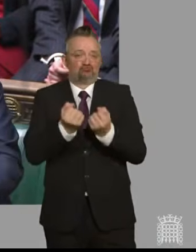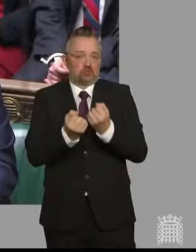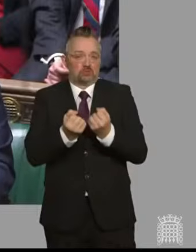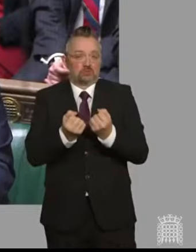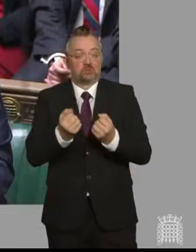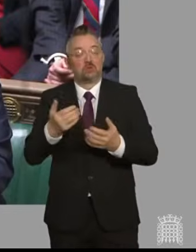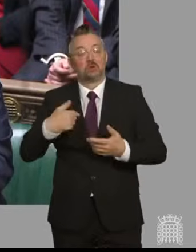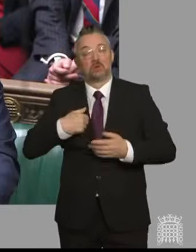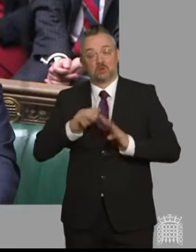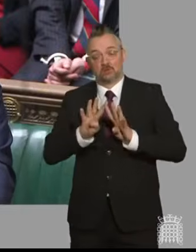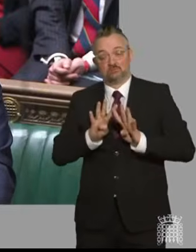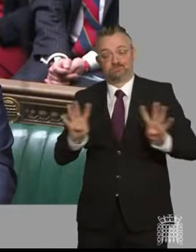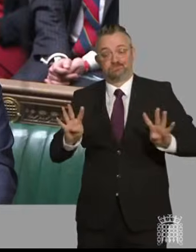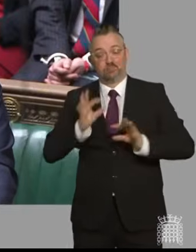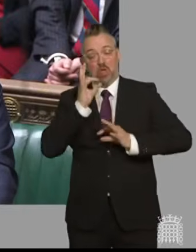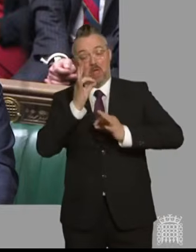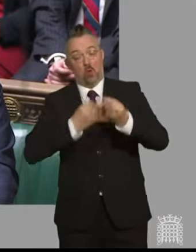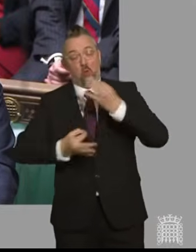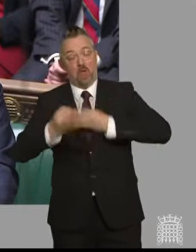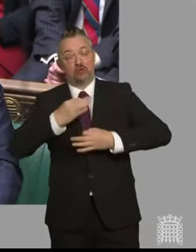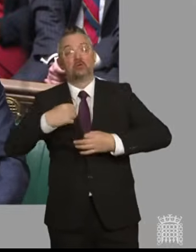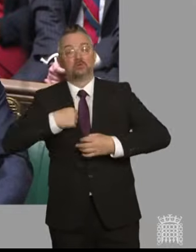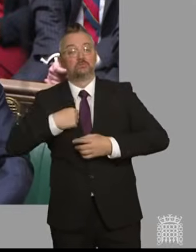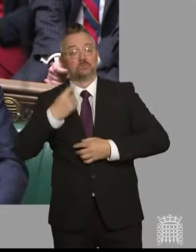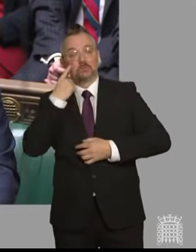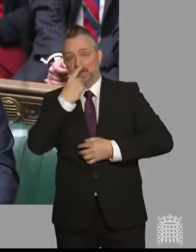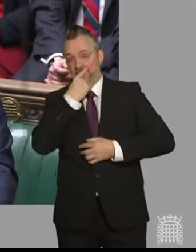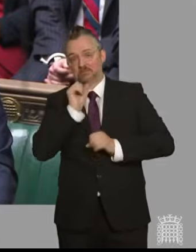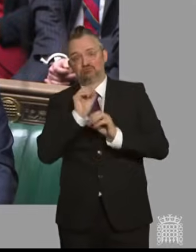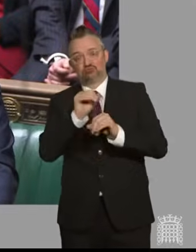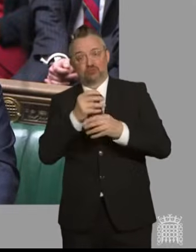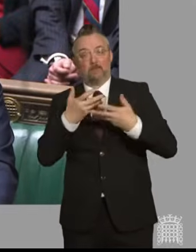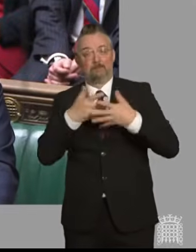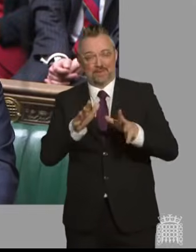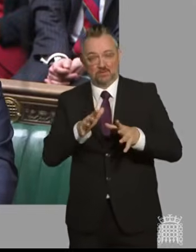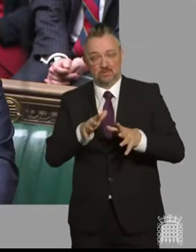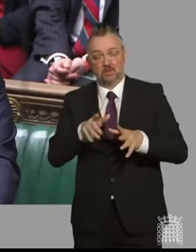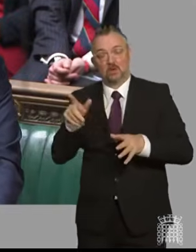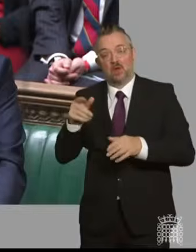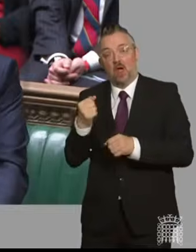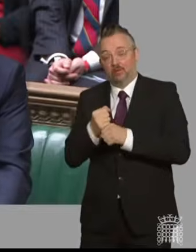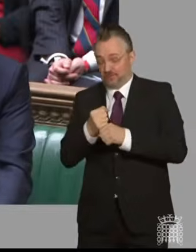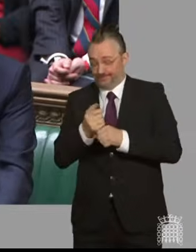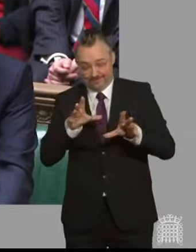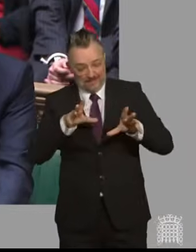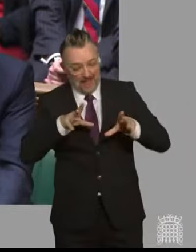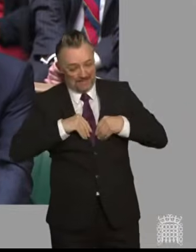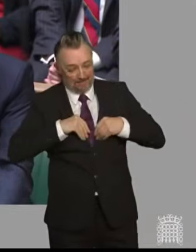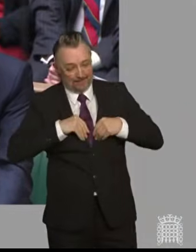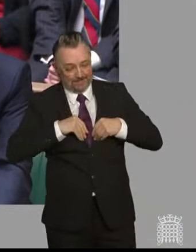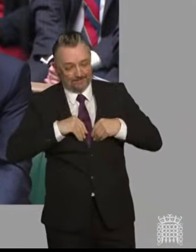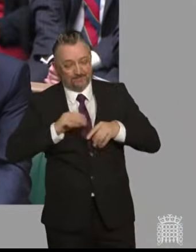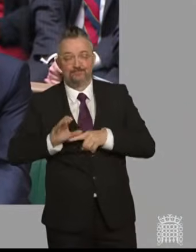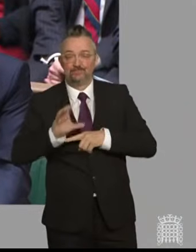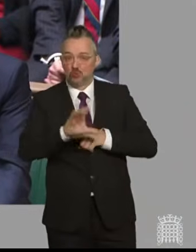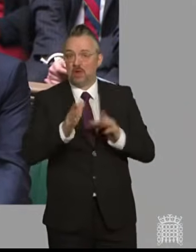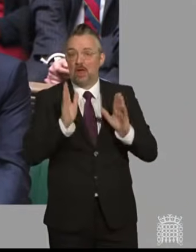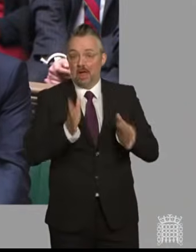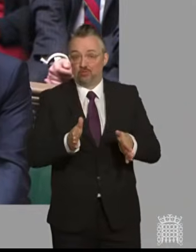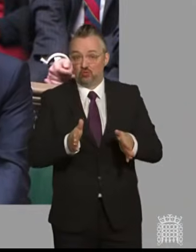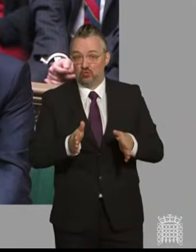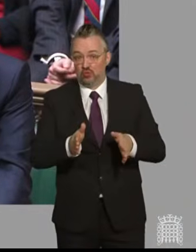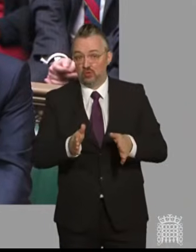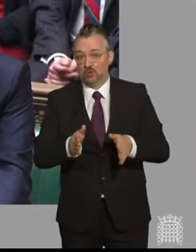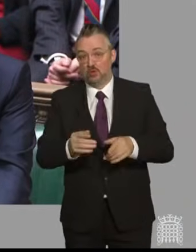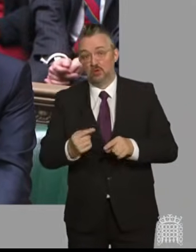has accepted the moral case for compensation, and which is why on Monday in the other place we committed to bringing forward amendments